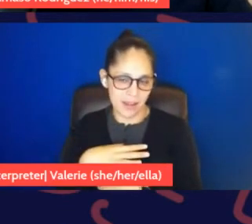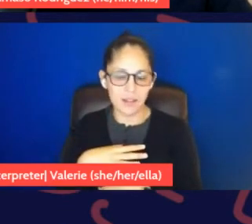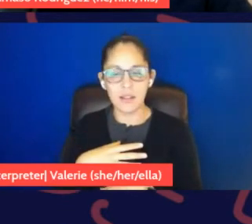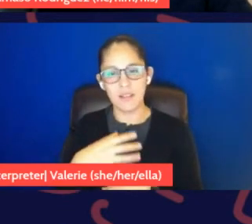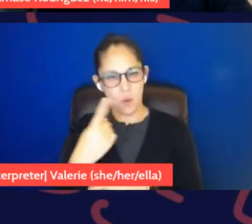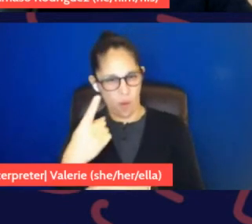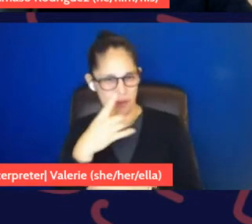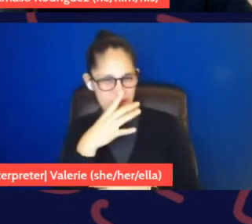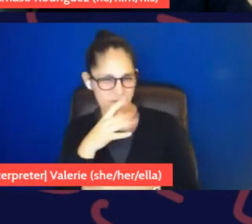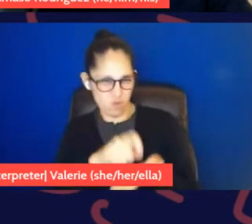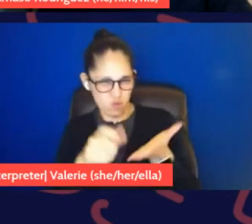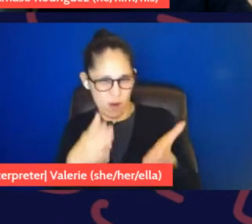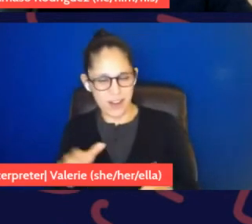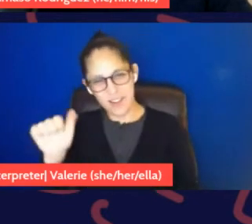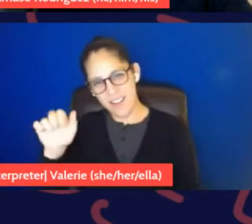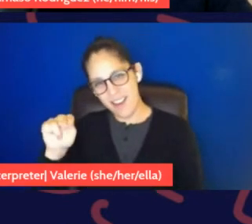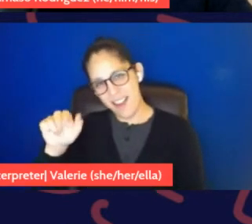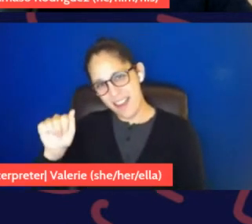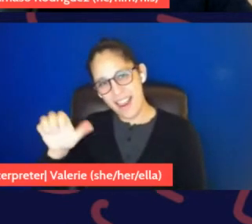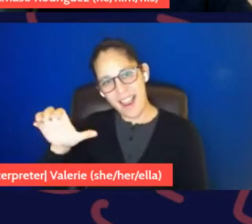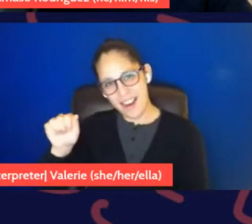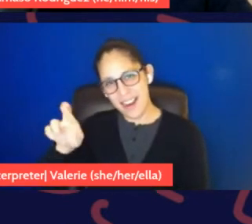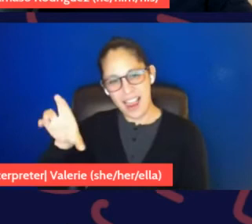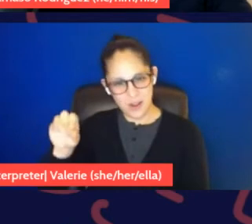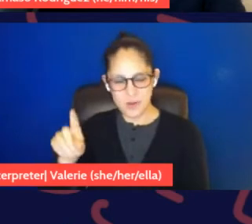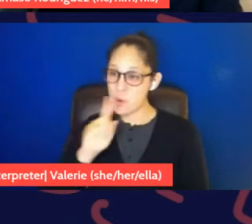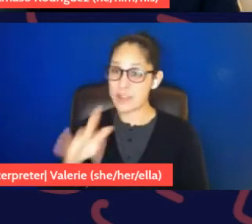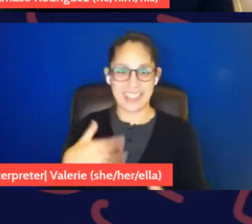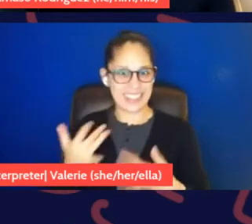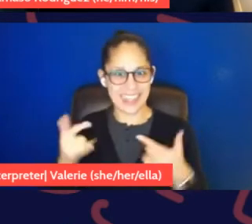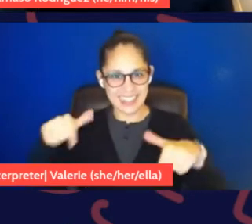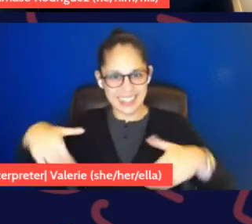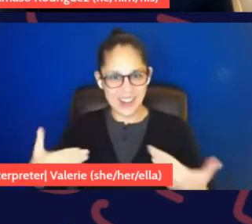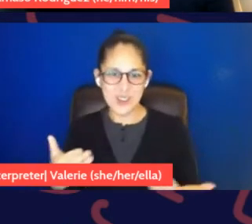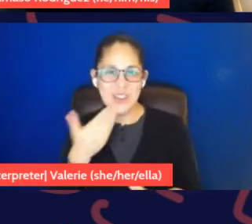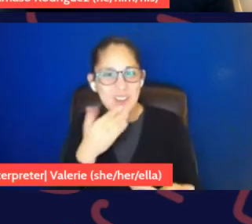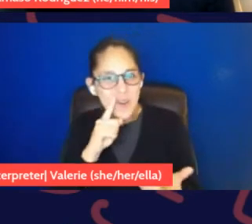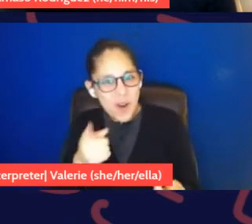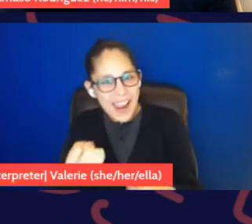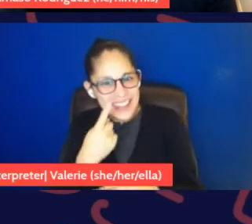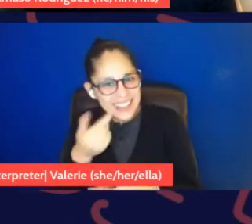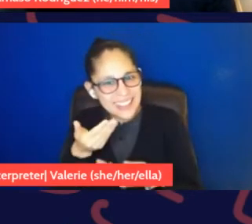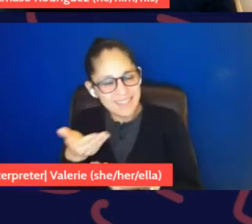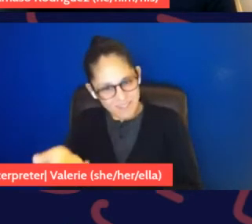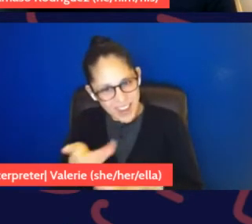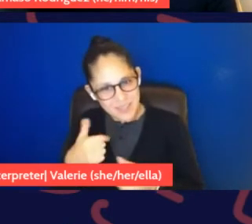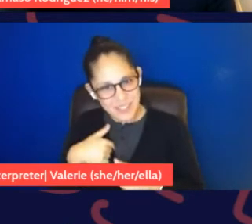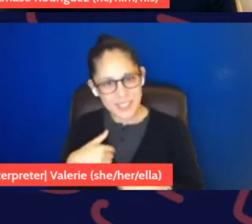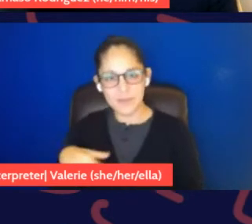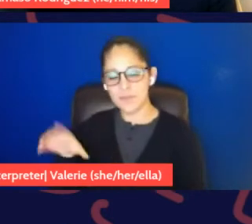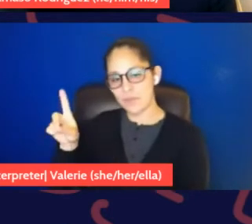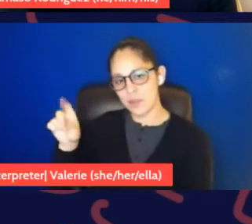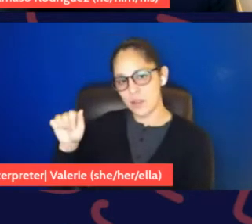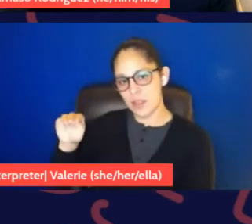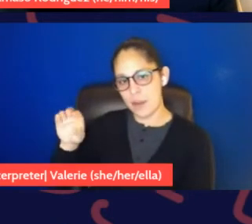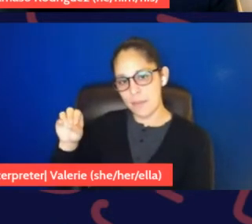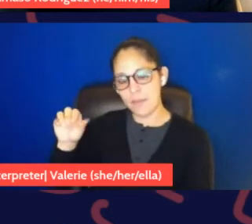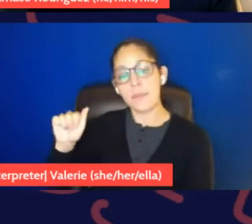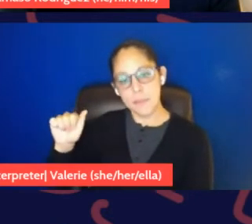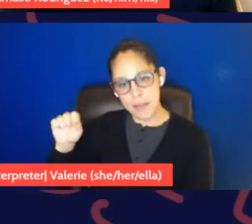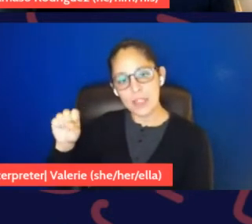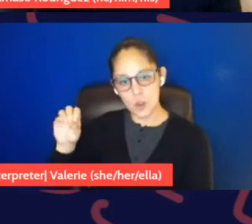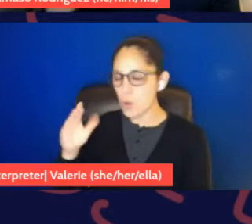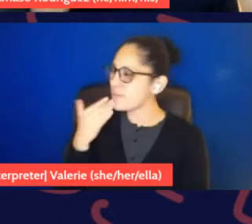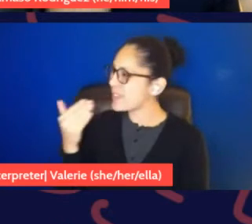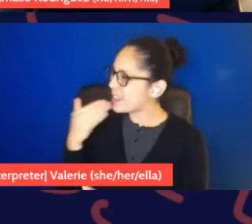And yeah, I'm very excited to be here. So thank you for asking me. Thanks for being here. Thanks, Diana. I'm going to hand it over now to